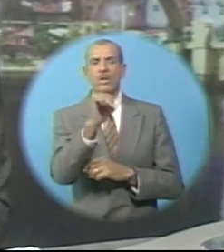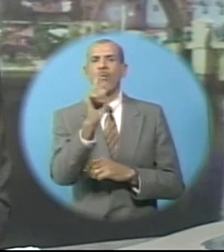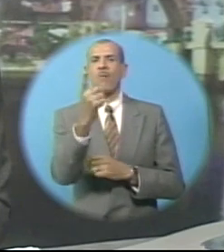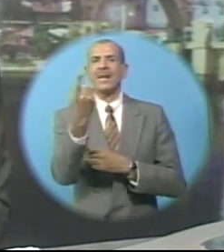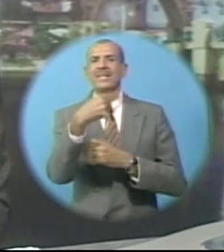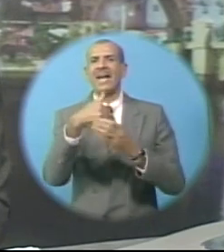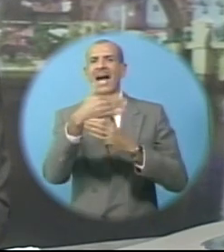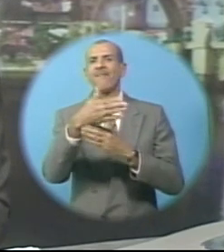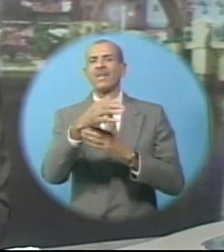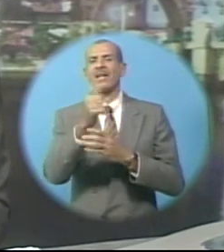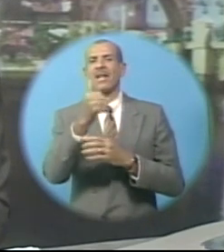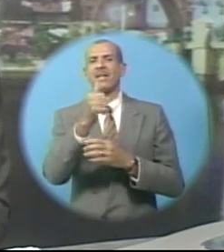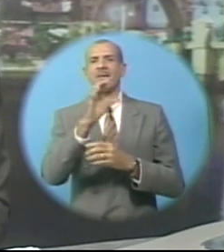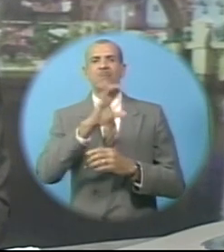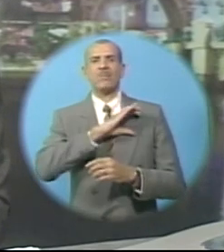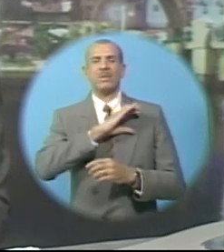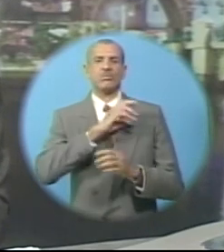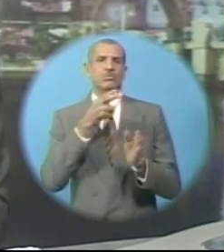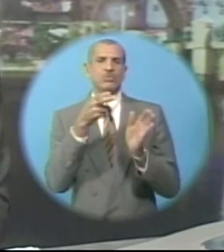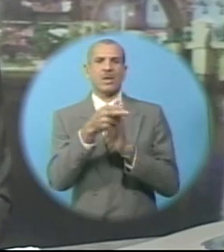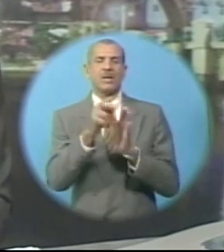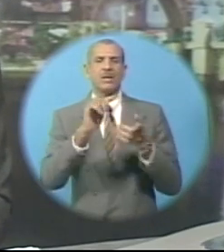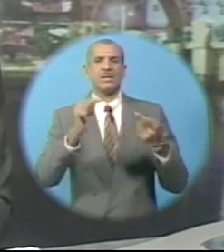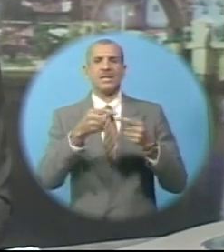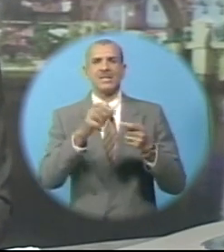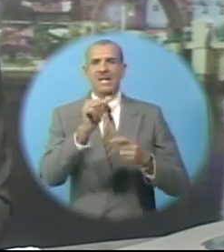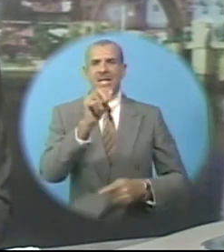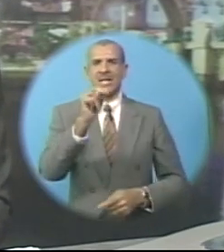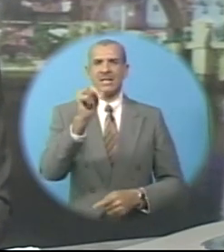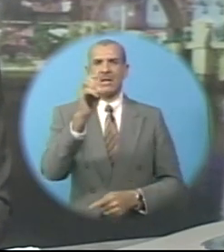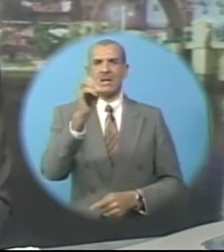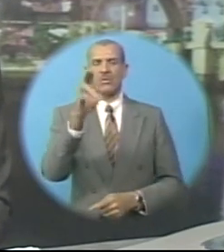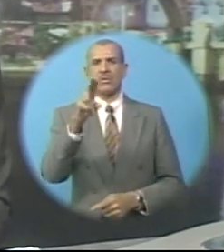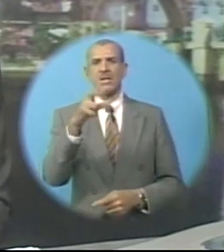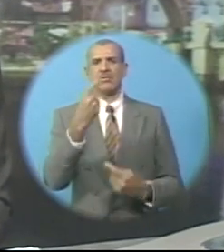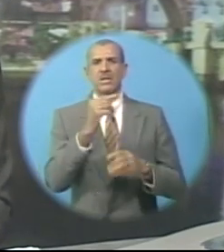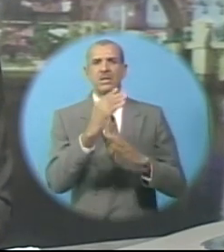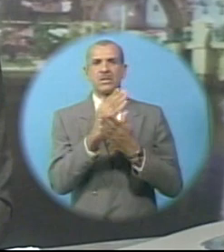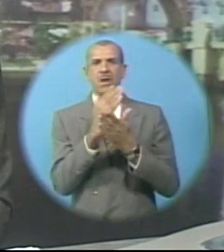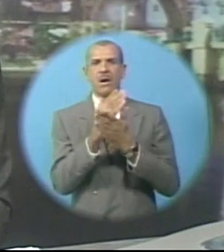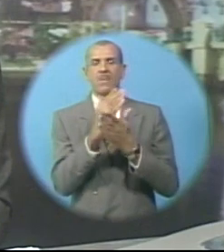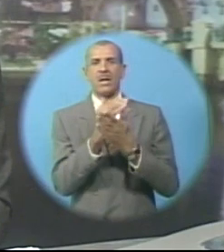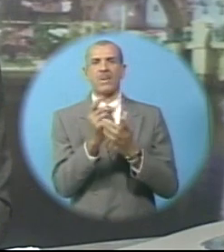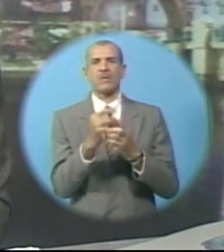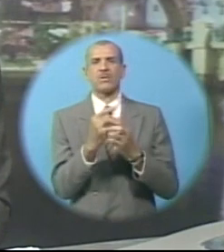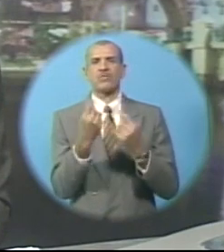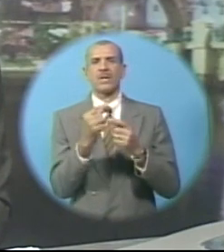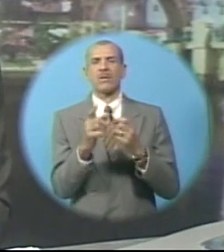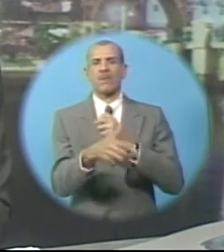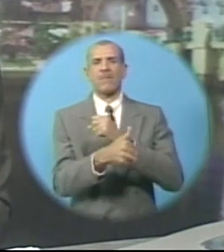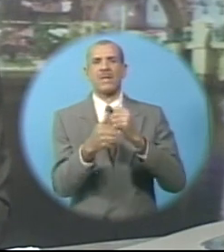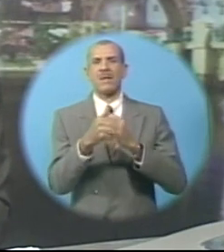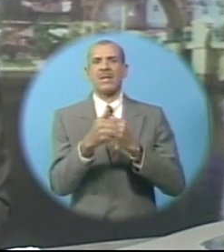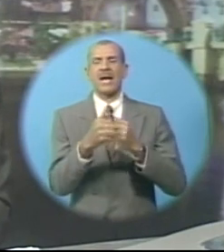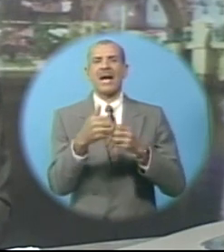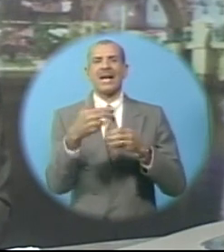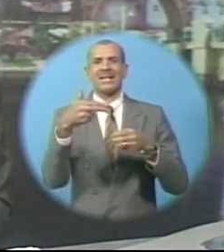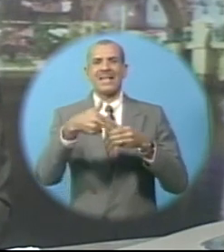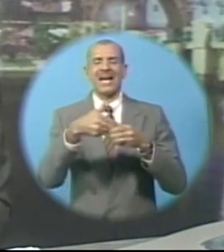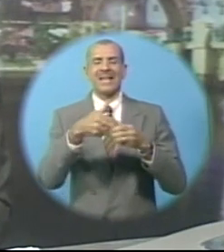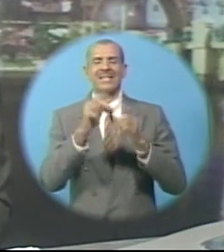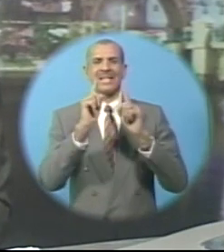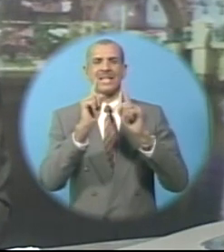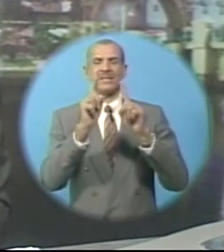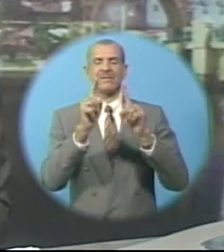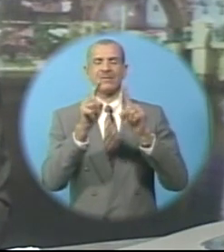after another cop was shot and injured in St. Andrew after he tried to stop gunmen who were attempting to rob a pump attendant at a